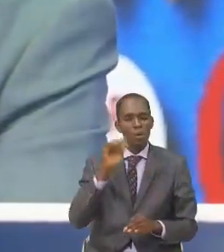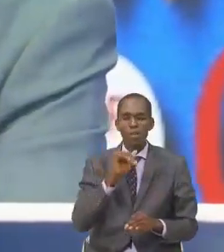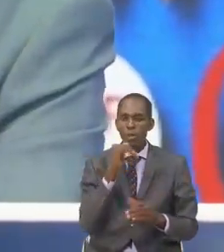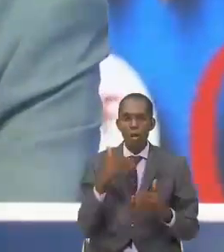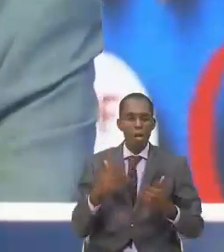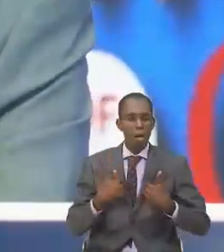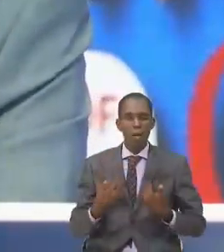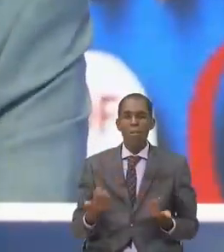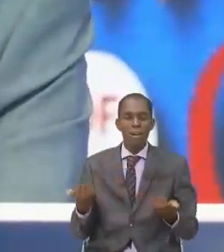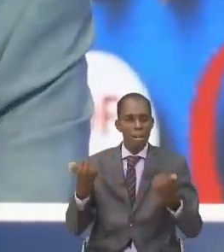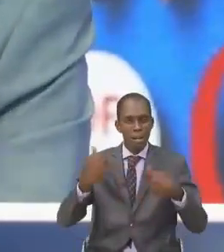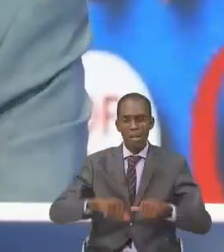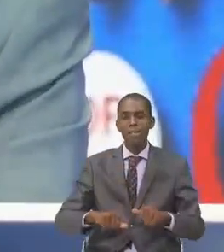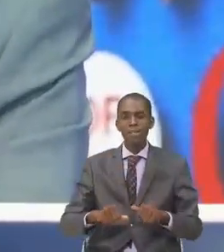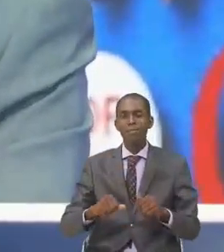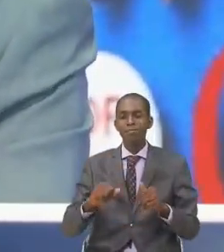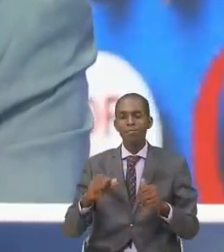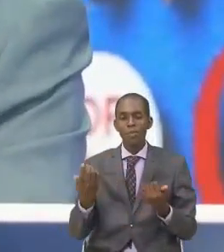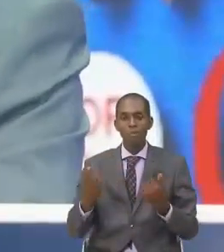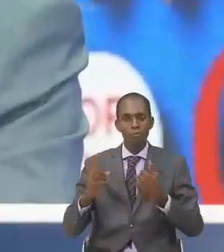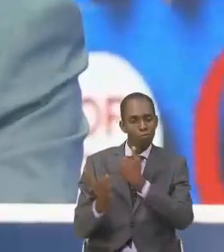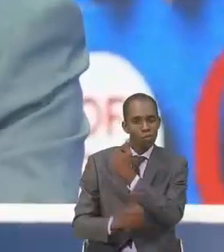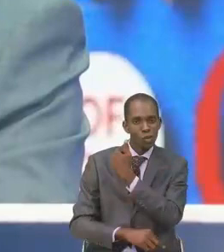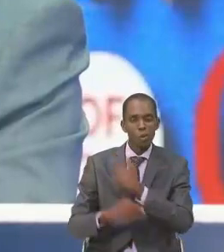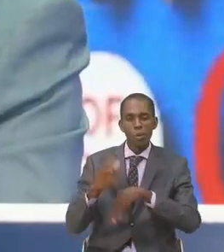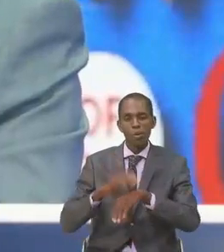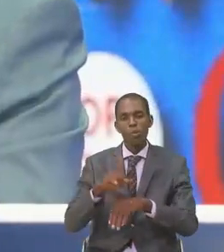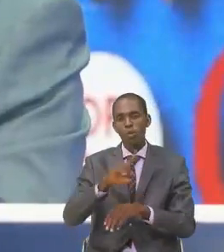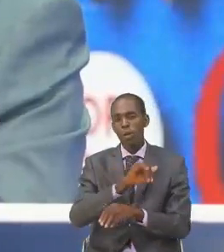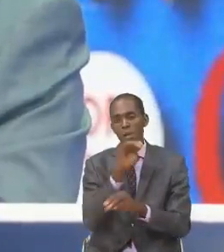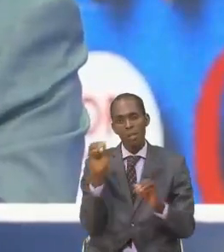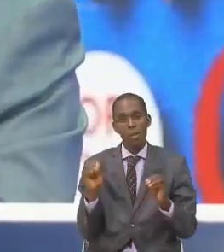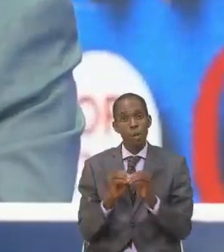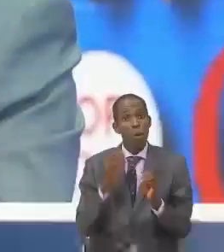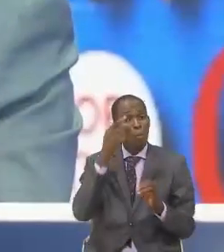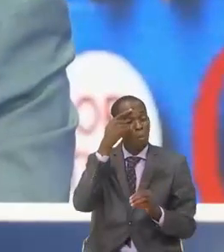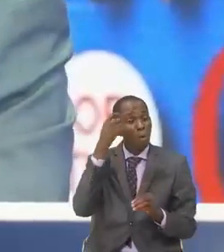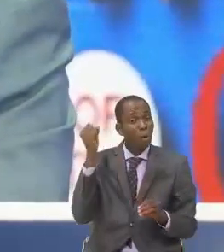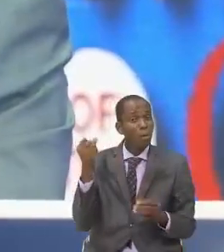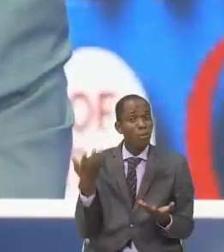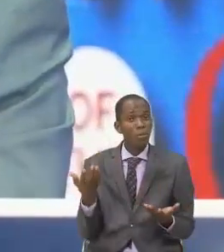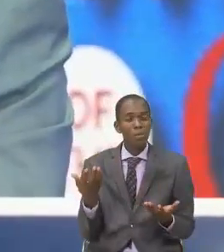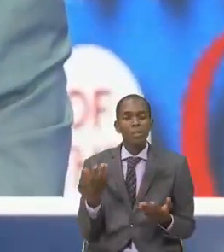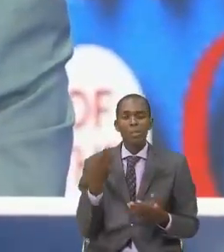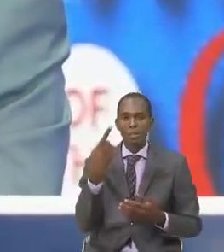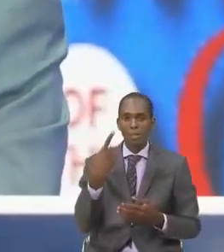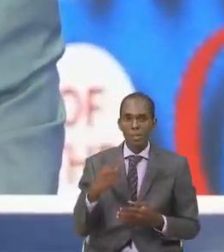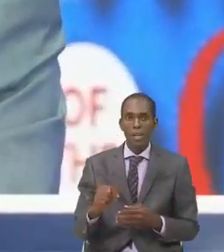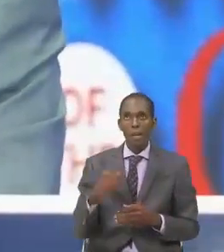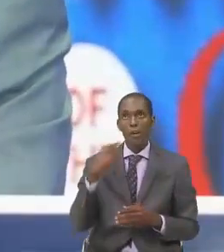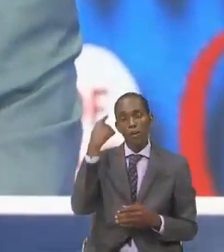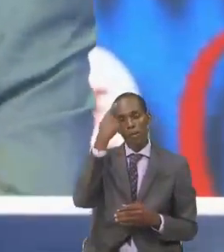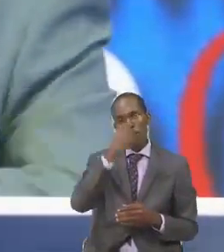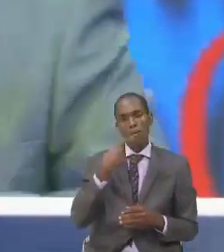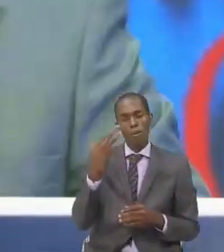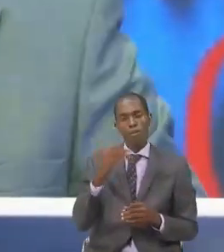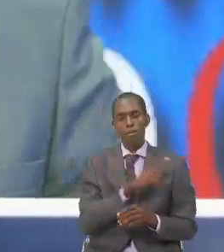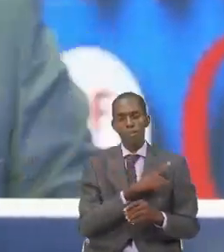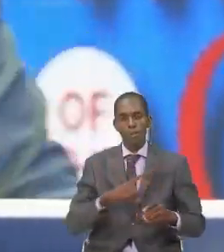you. Go free, I'm not going to have any consequence of your sin upon you